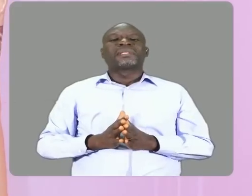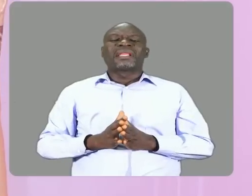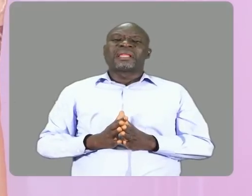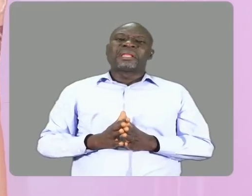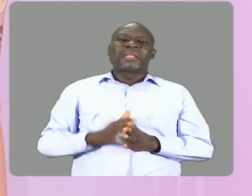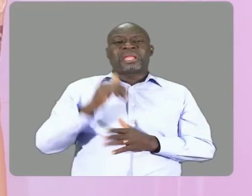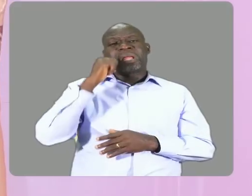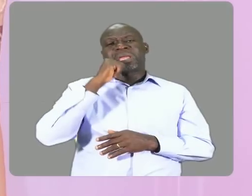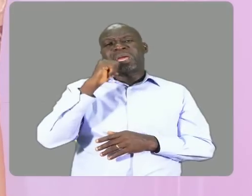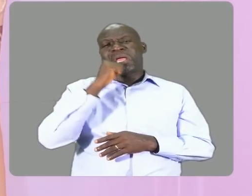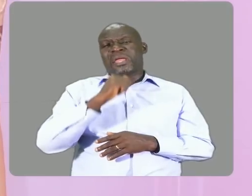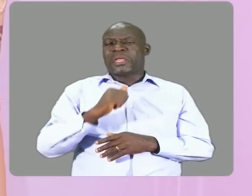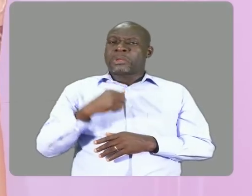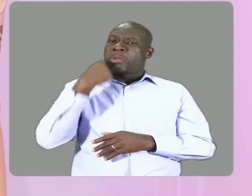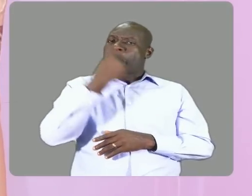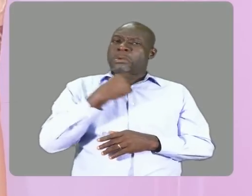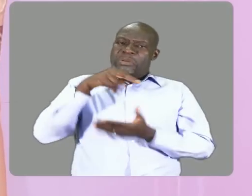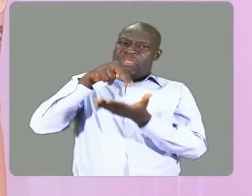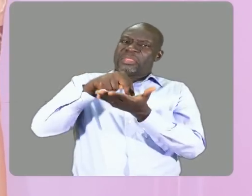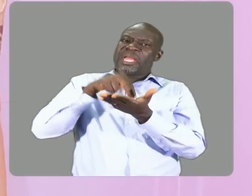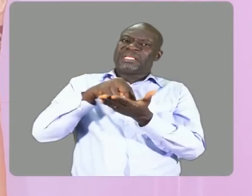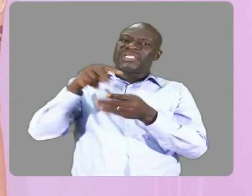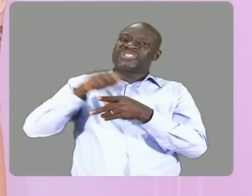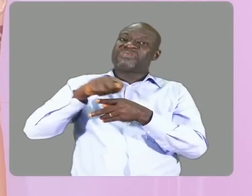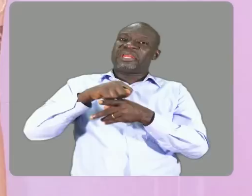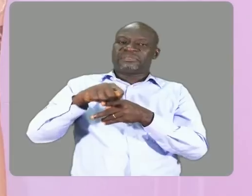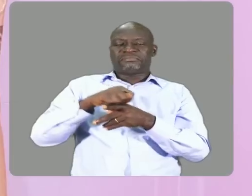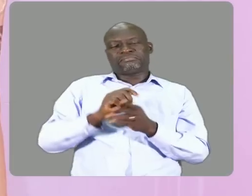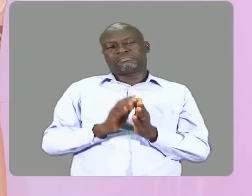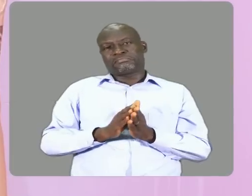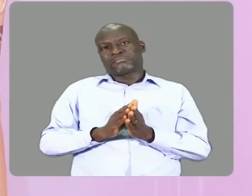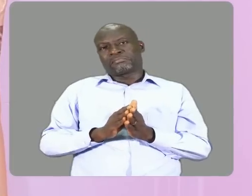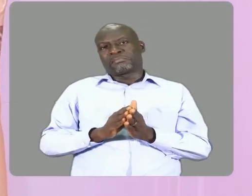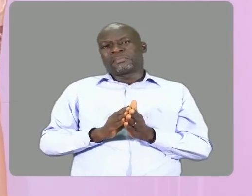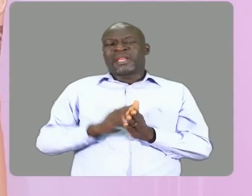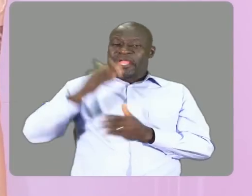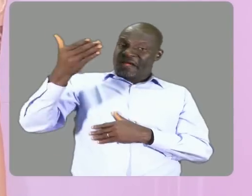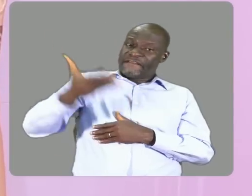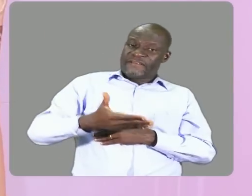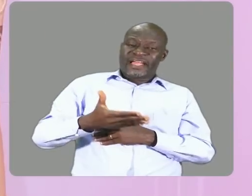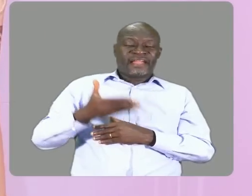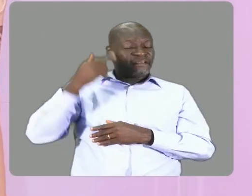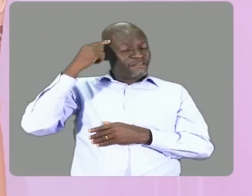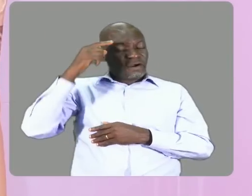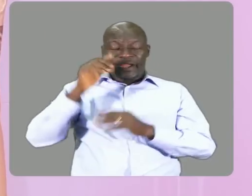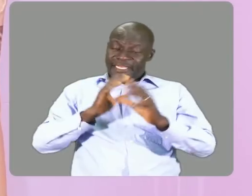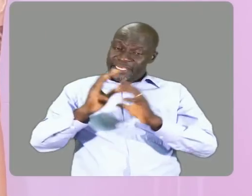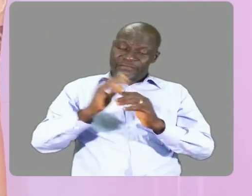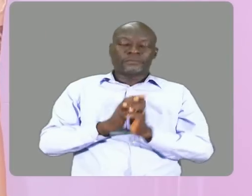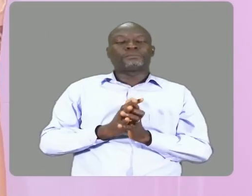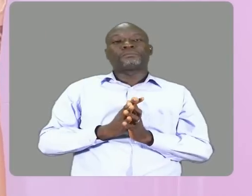ababa wa ope nurses training akro ni afreno se omla ankafo